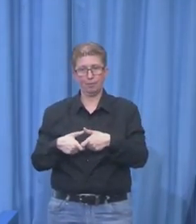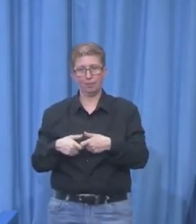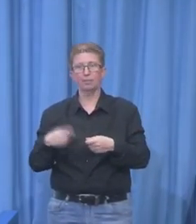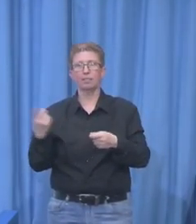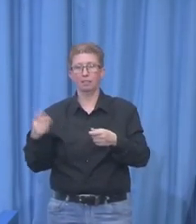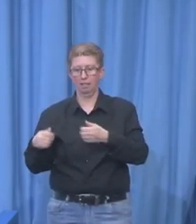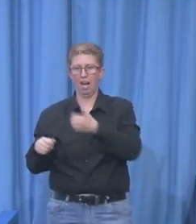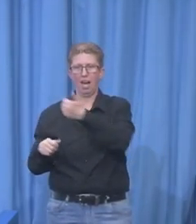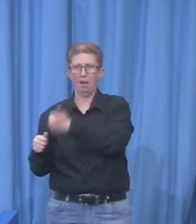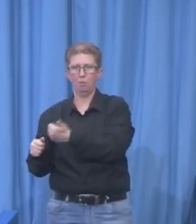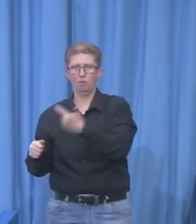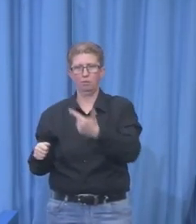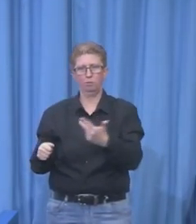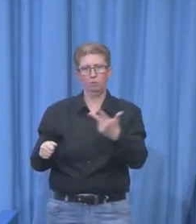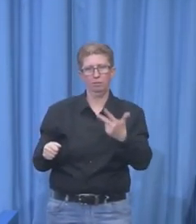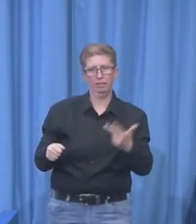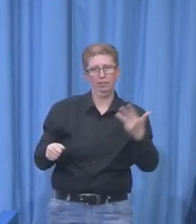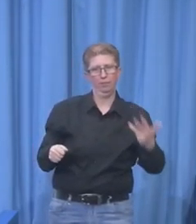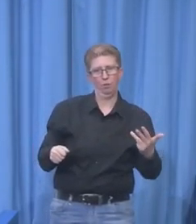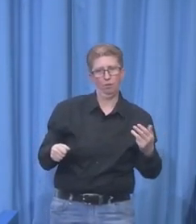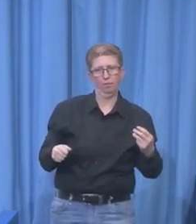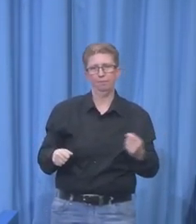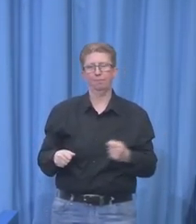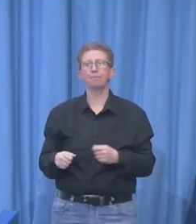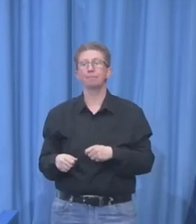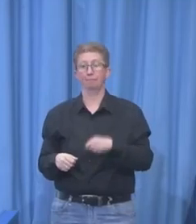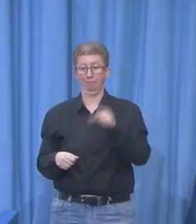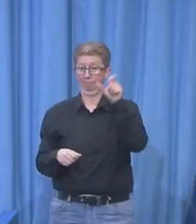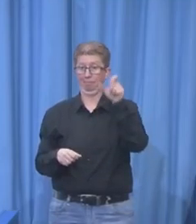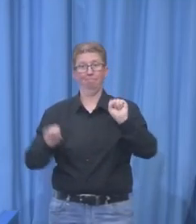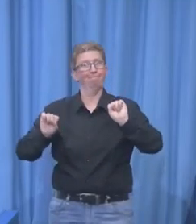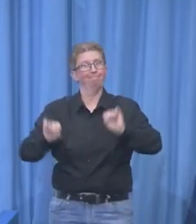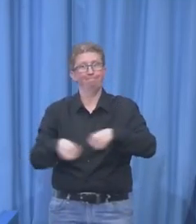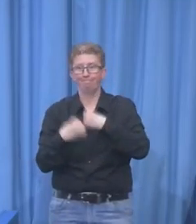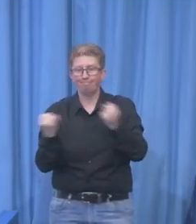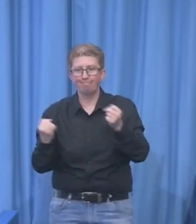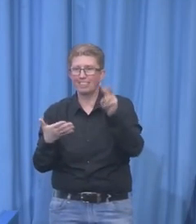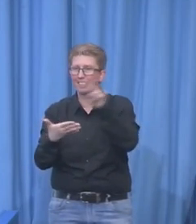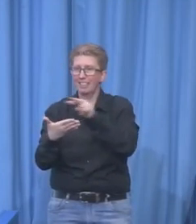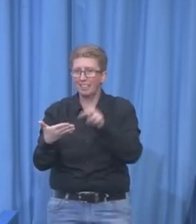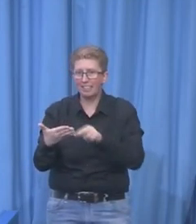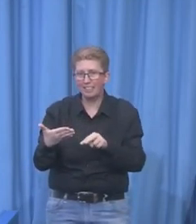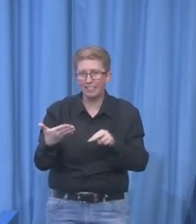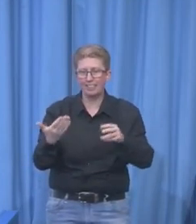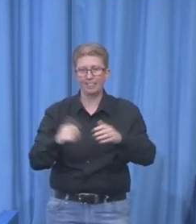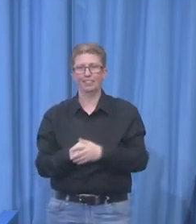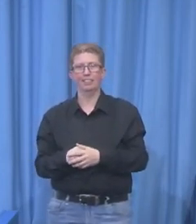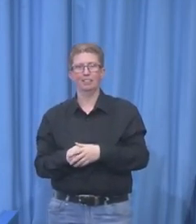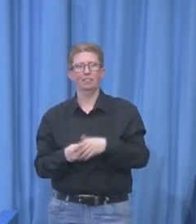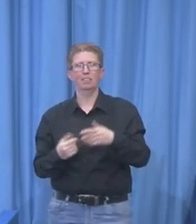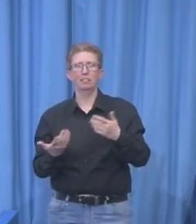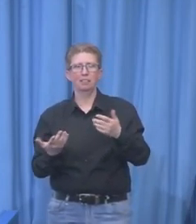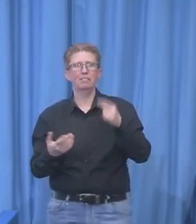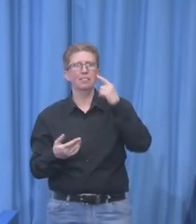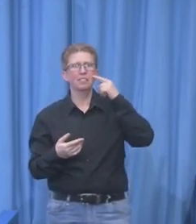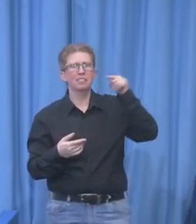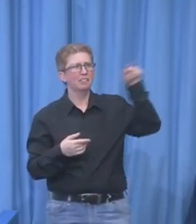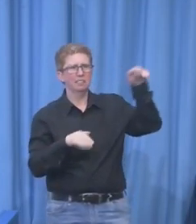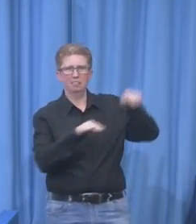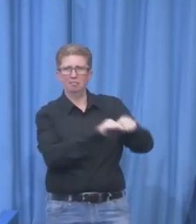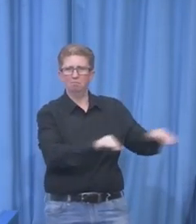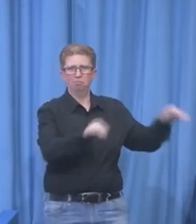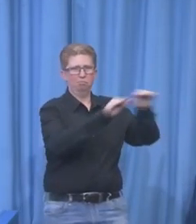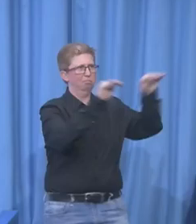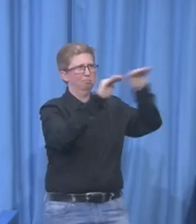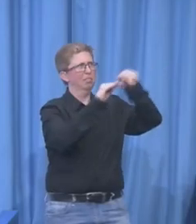stocking technician. And Gretchen is a stocking technician. She works full time. She gets paid the standard salary that everyone